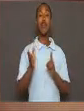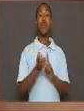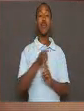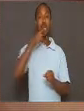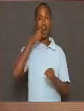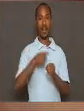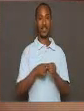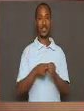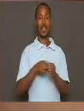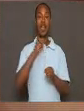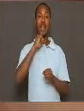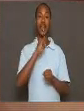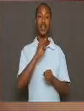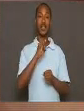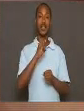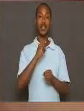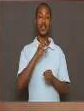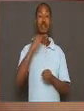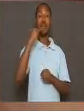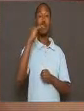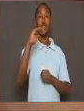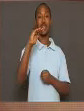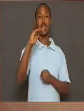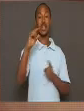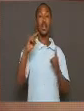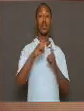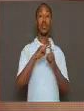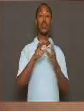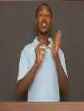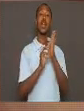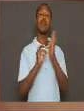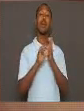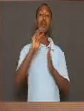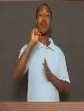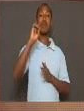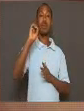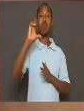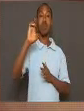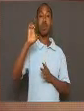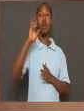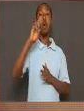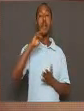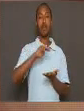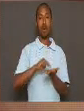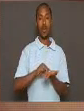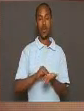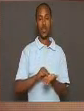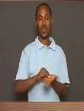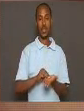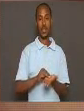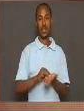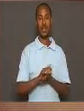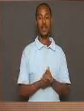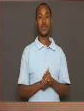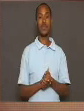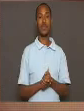a gas is in proportion to the number of moles or molecules.